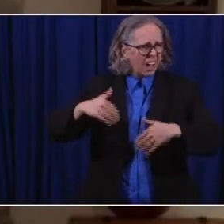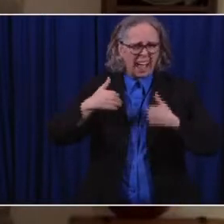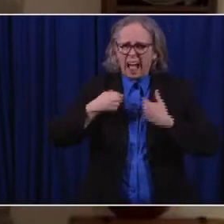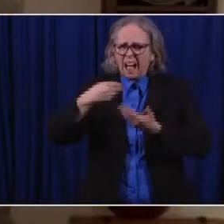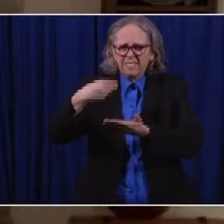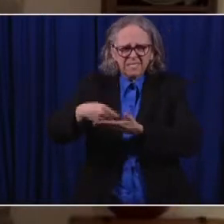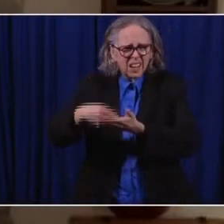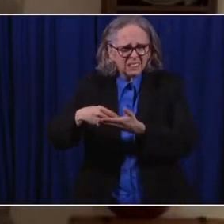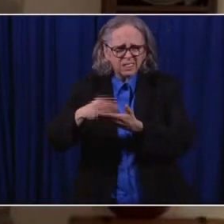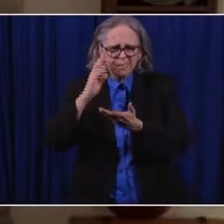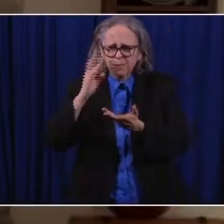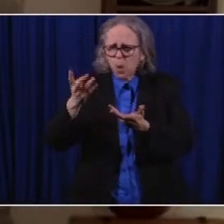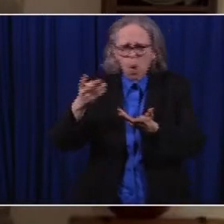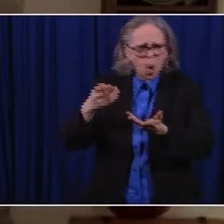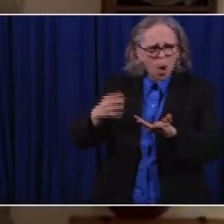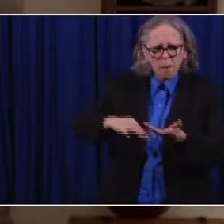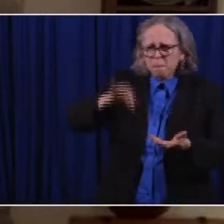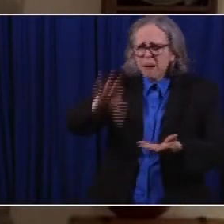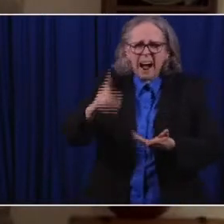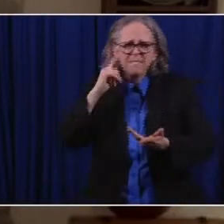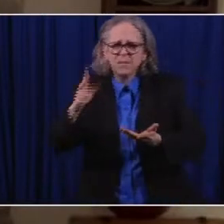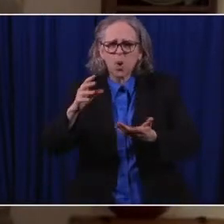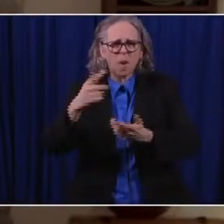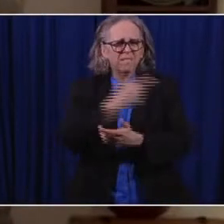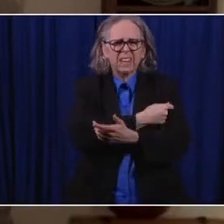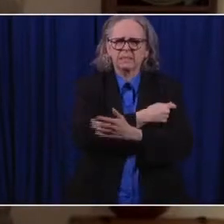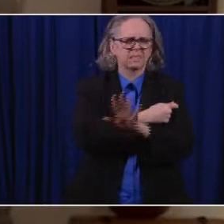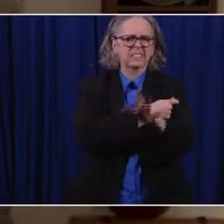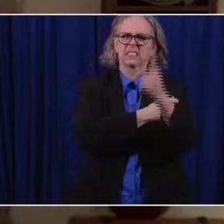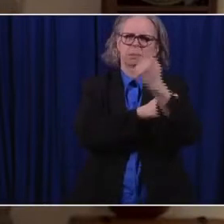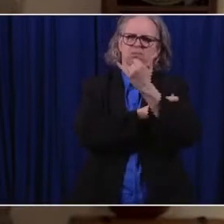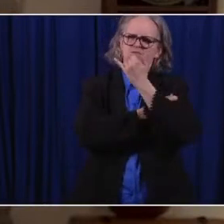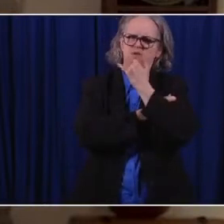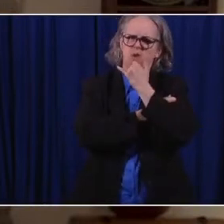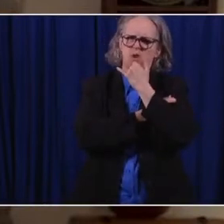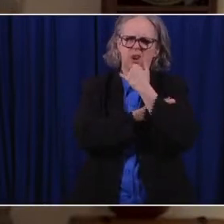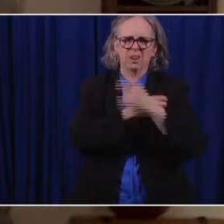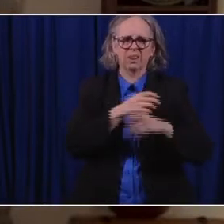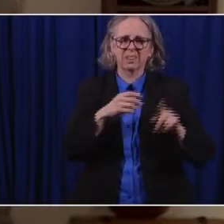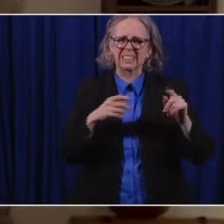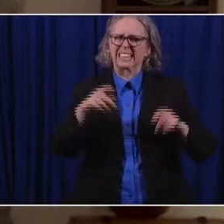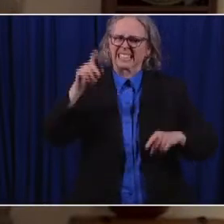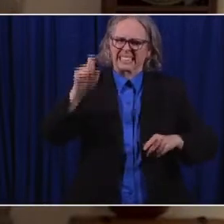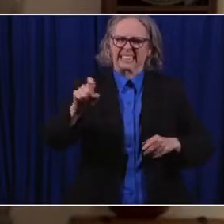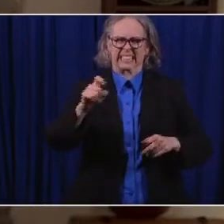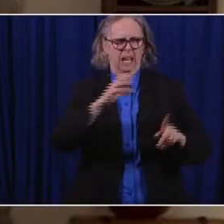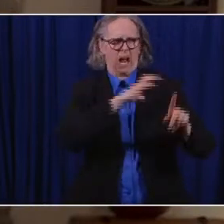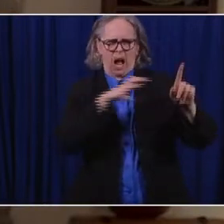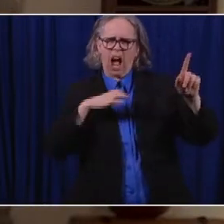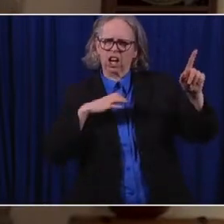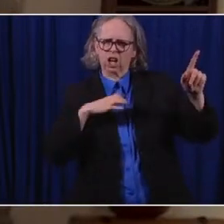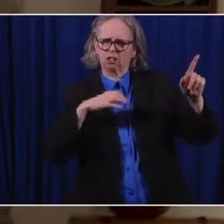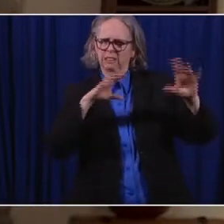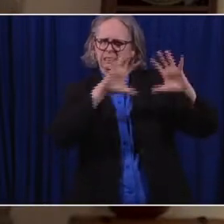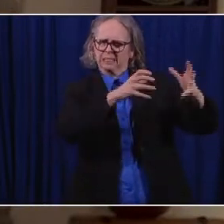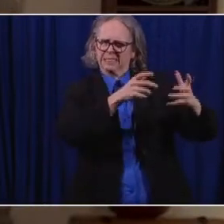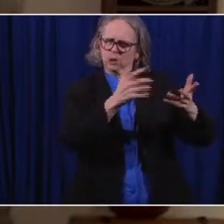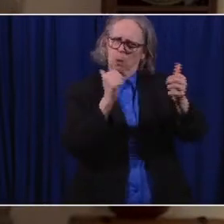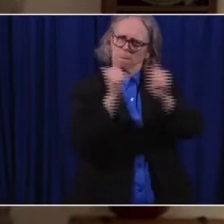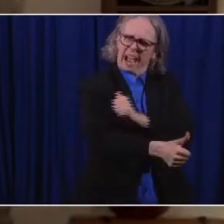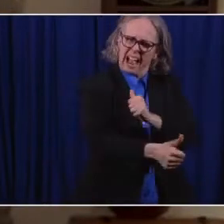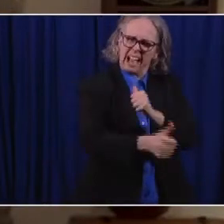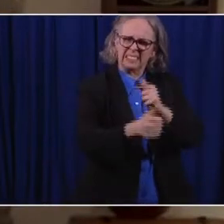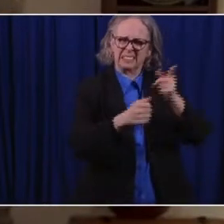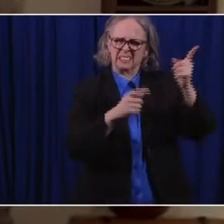to step in, but these vaccinations will take place one way or the other, whether Congress passes